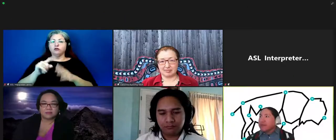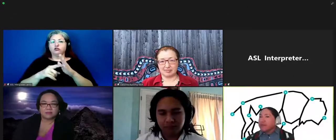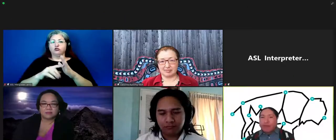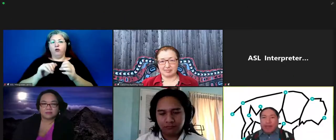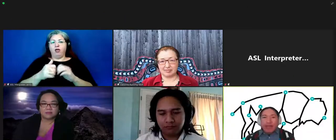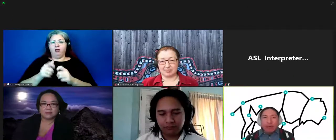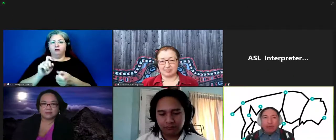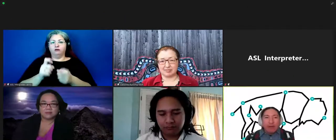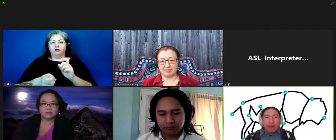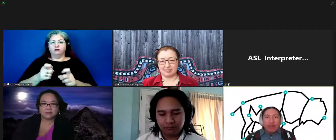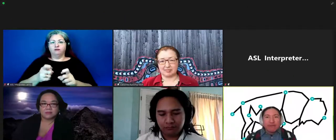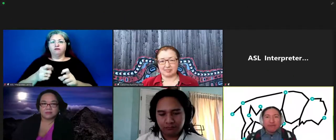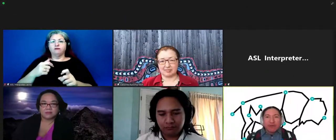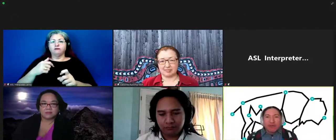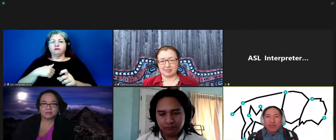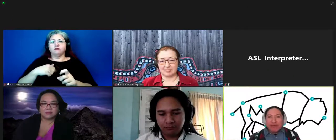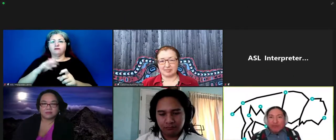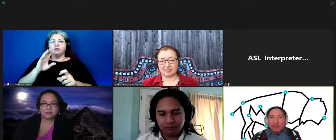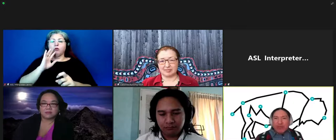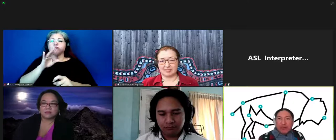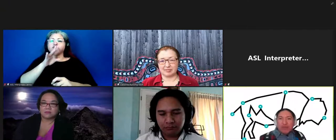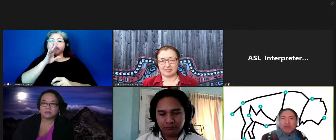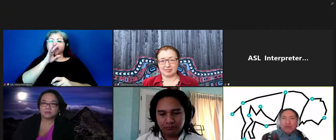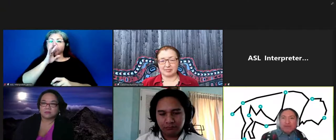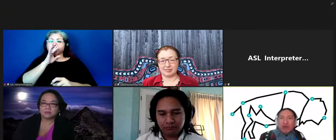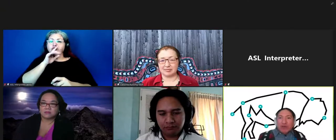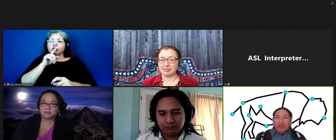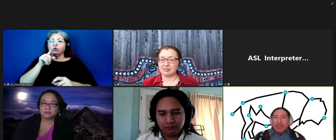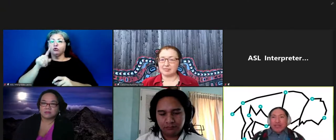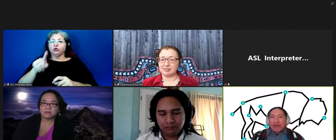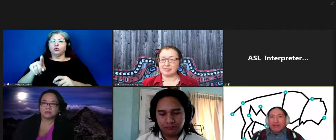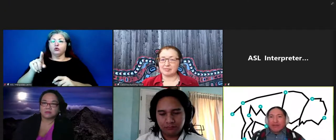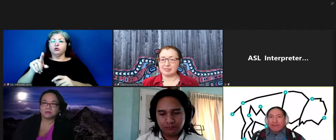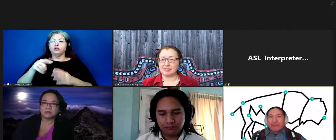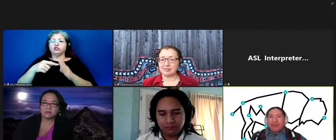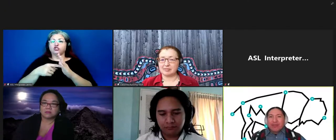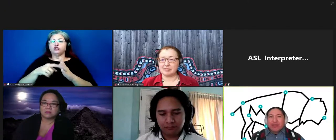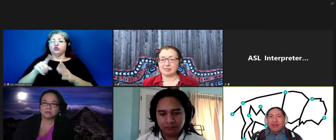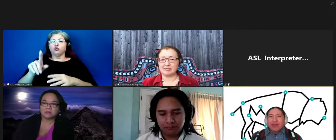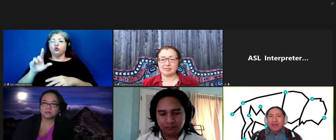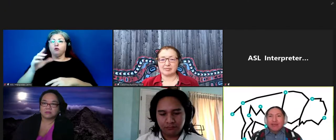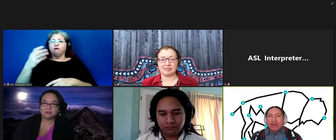that and i'll walk it verbally so if you share your phone again caroline